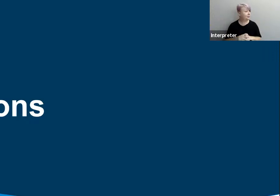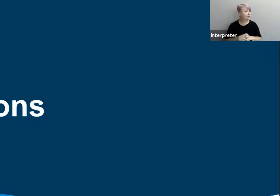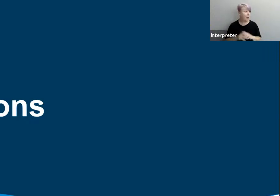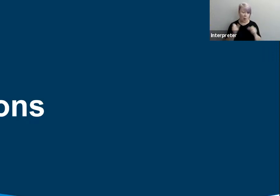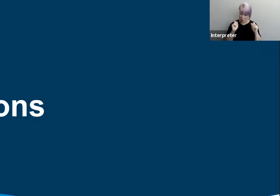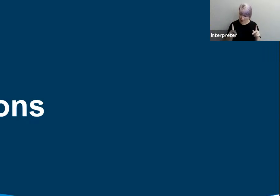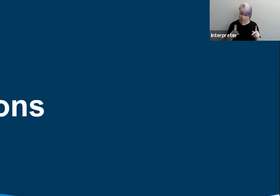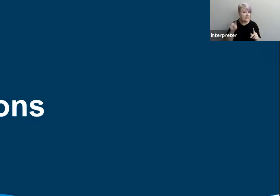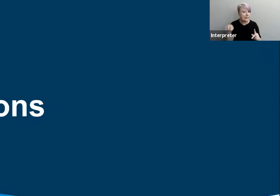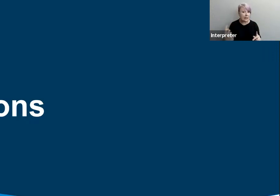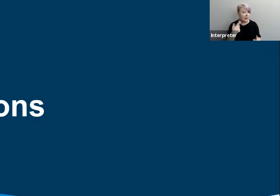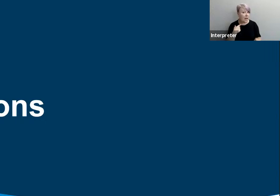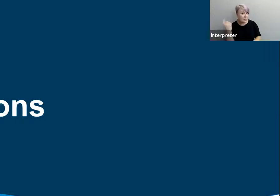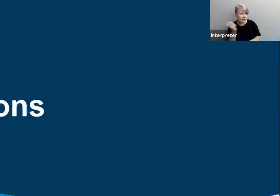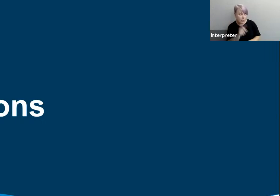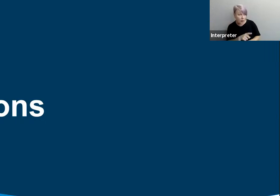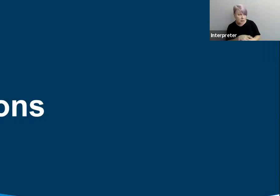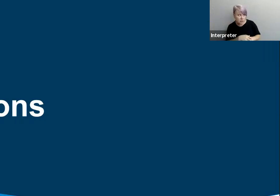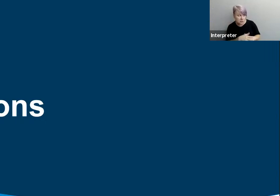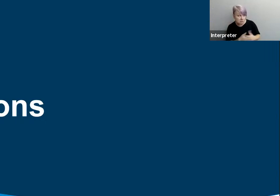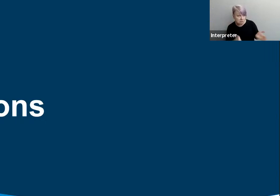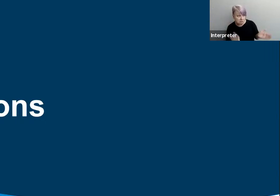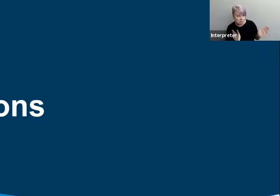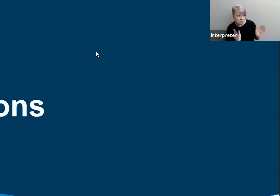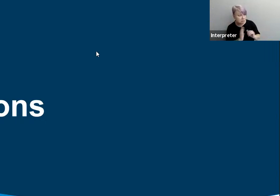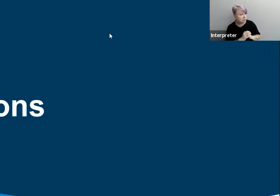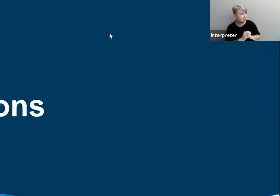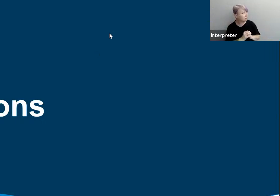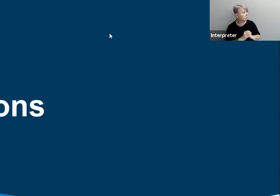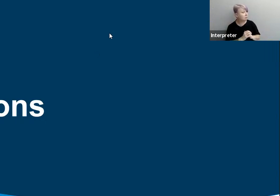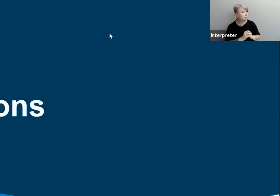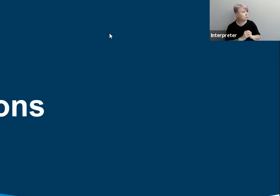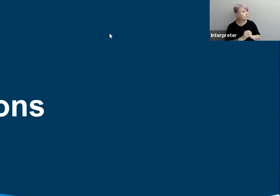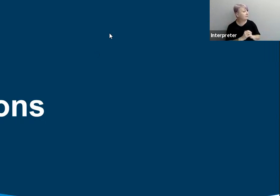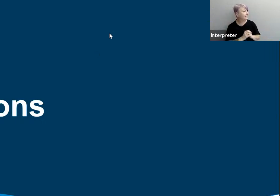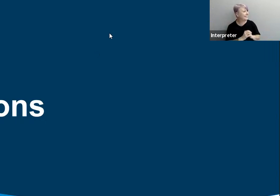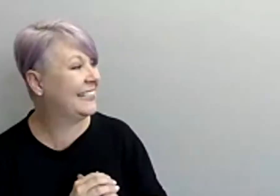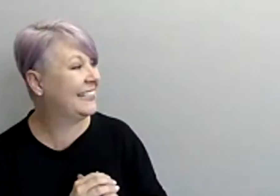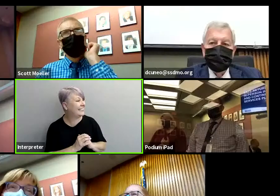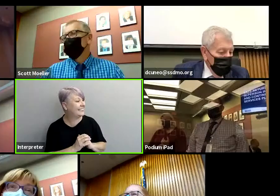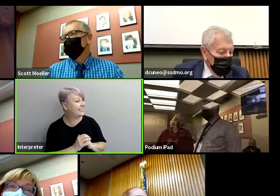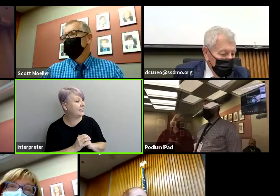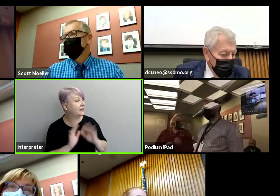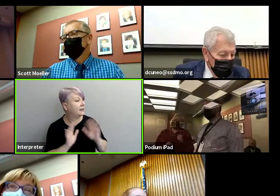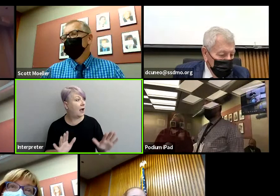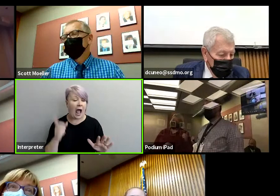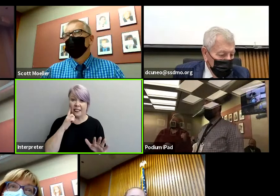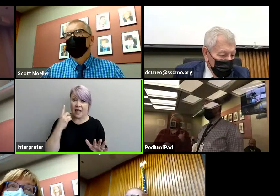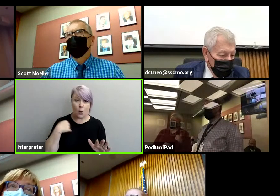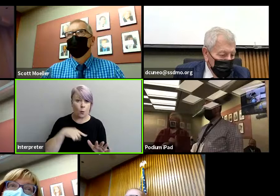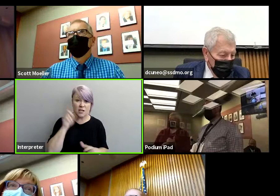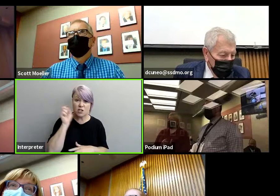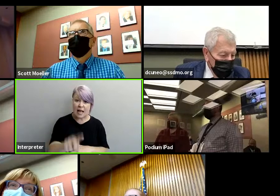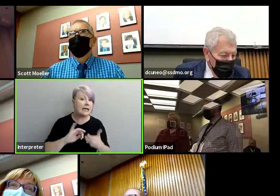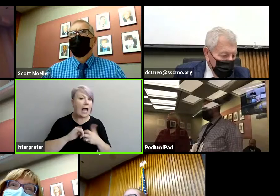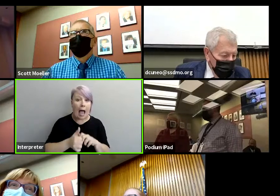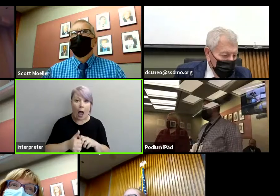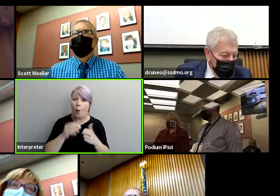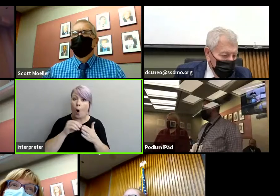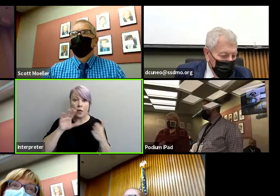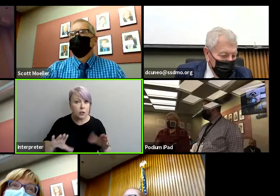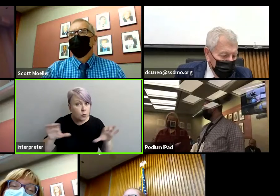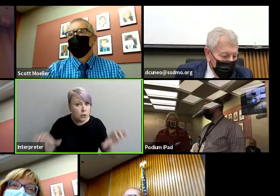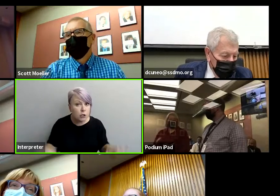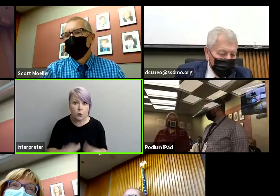to move on. Anyone else have any questions? Yeah, Dr. Ryan? I think I'll ask this every time, but how are our kids doing? How are our teachers